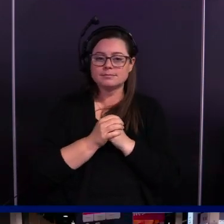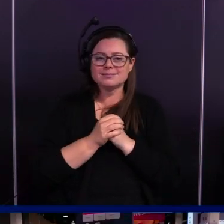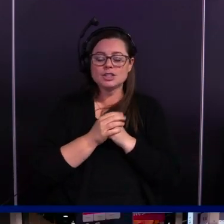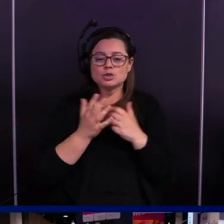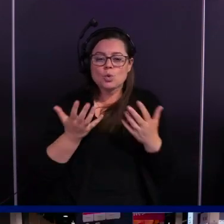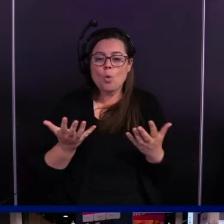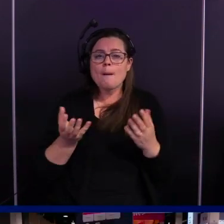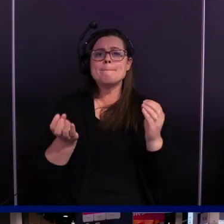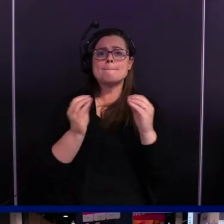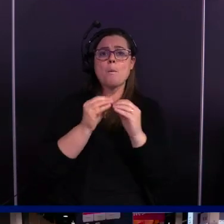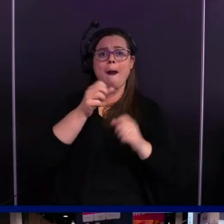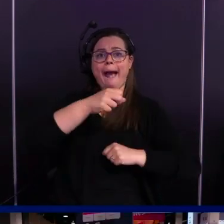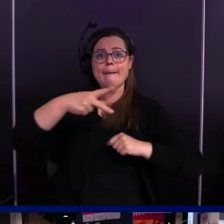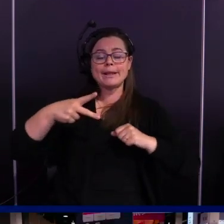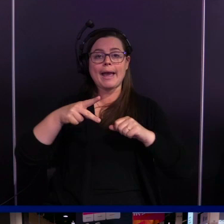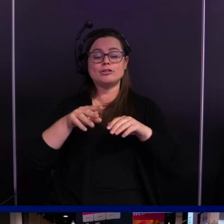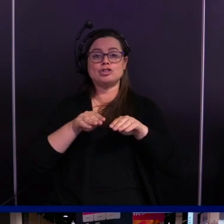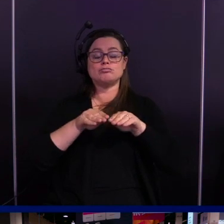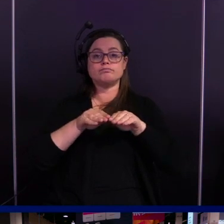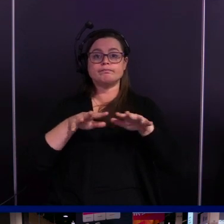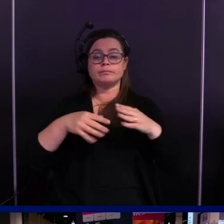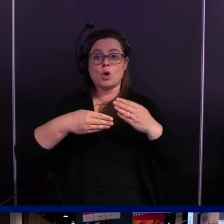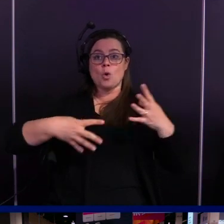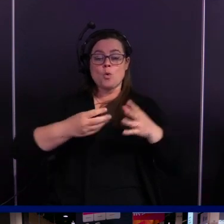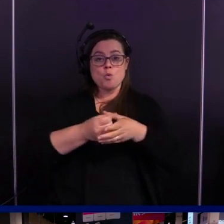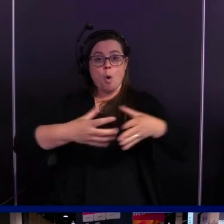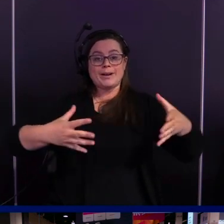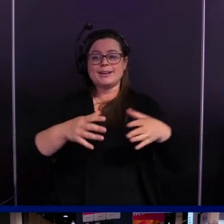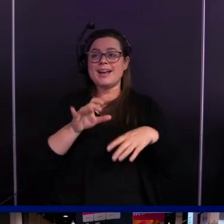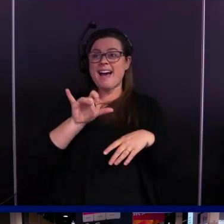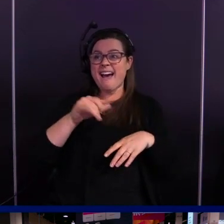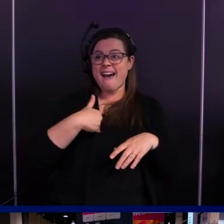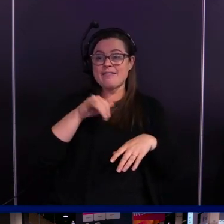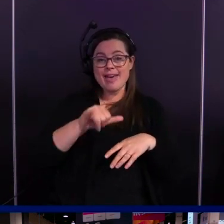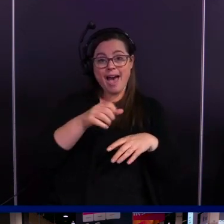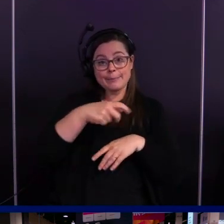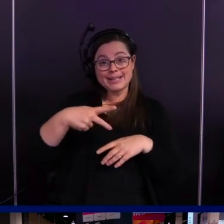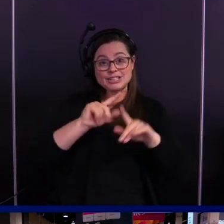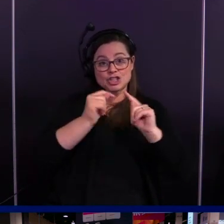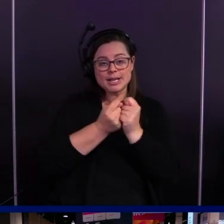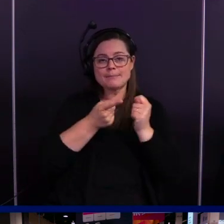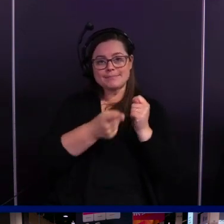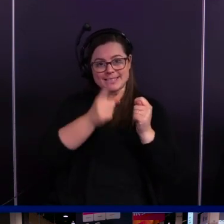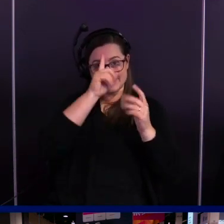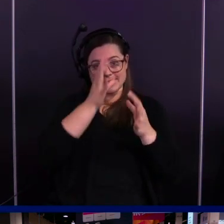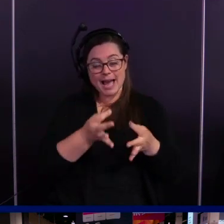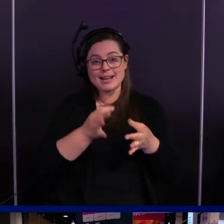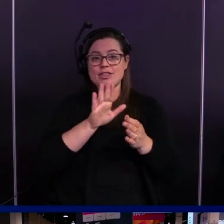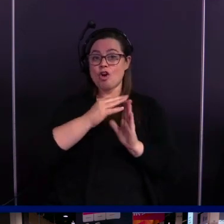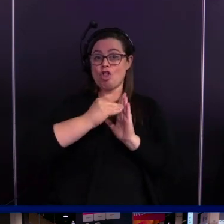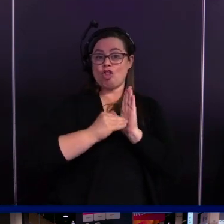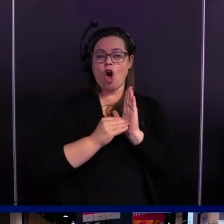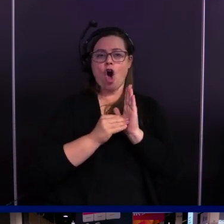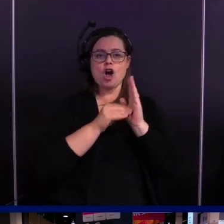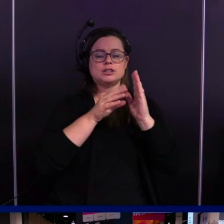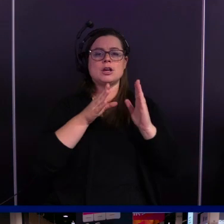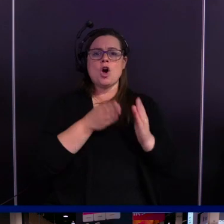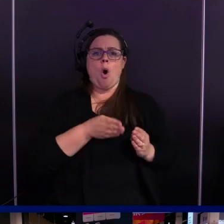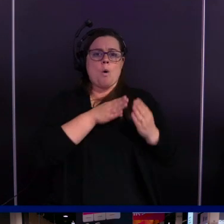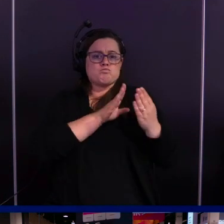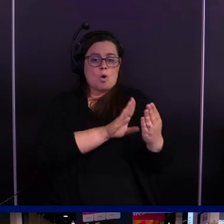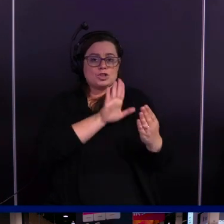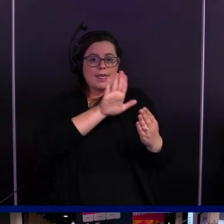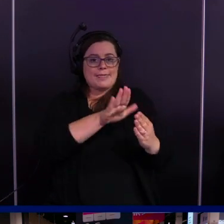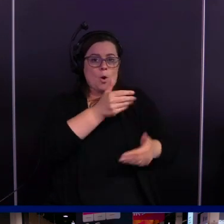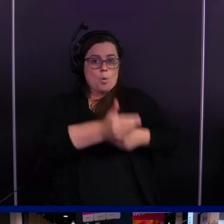with more applications there are, then you have that application team that decided to do its logs this way. Right. And based on